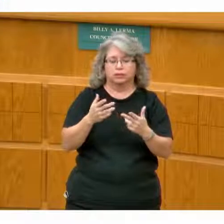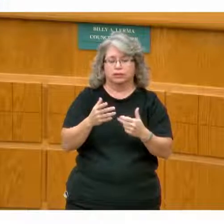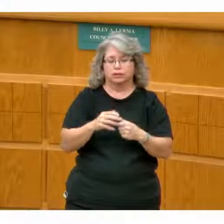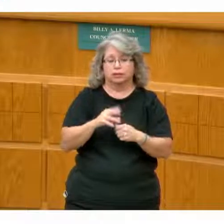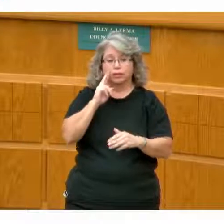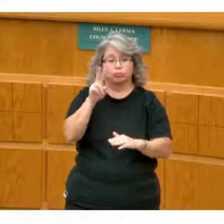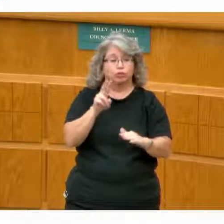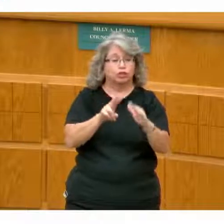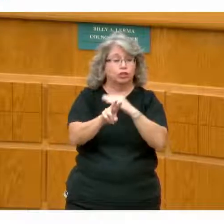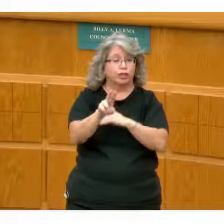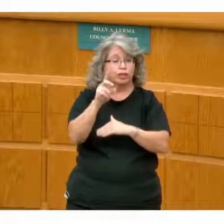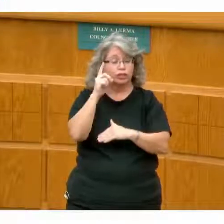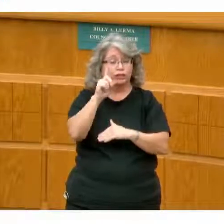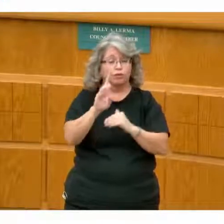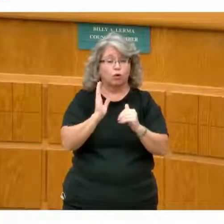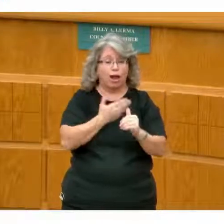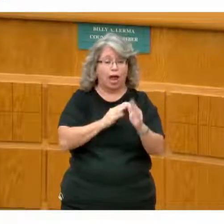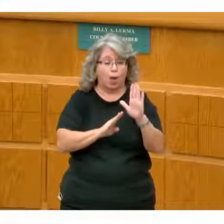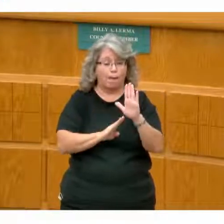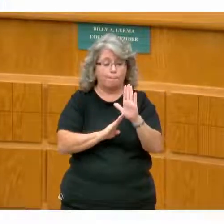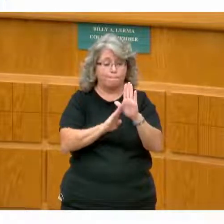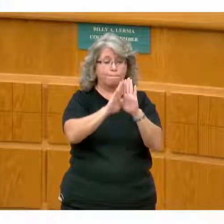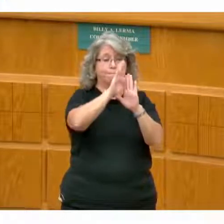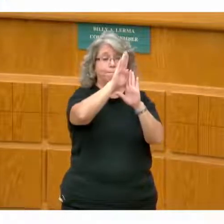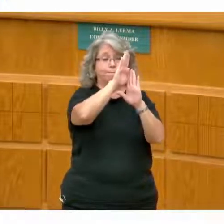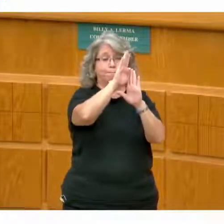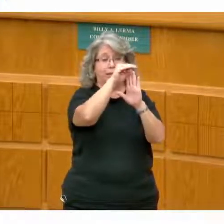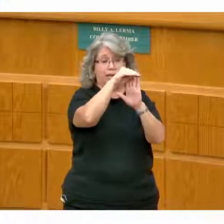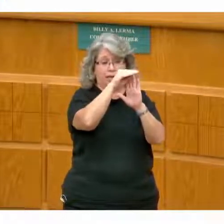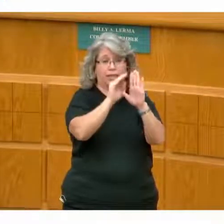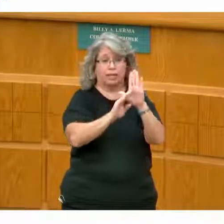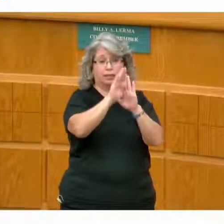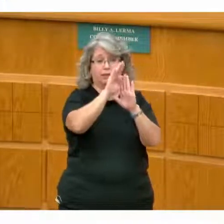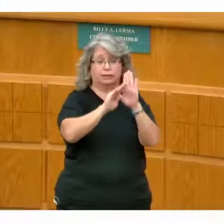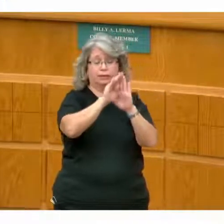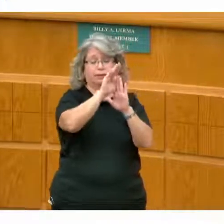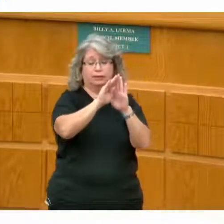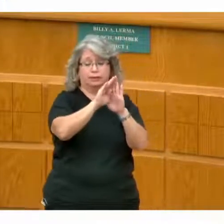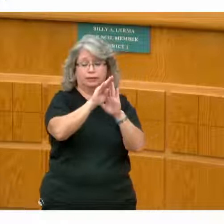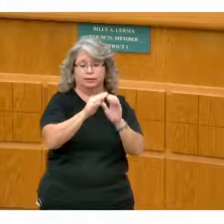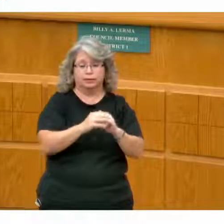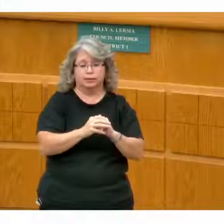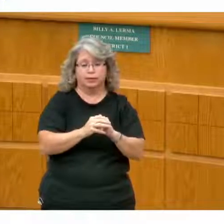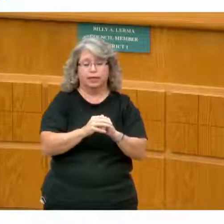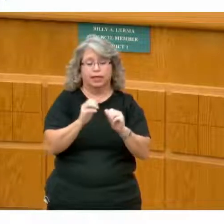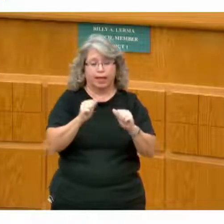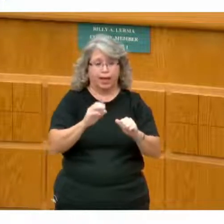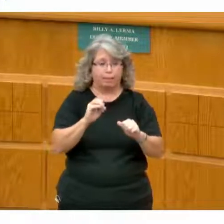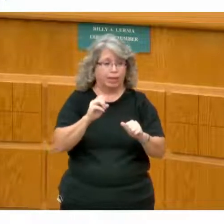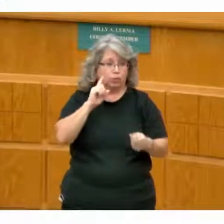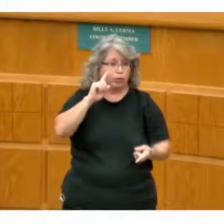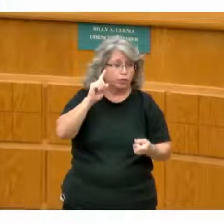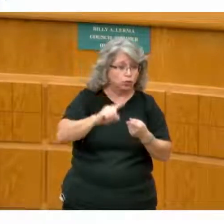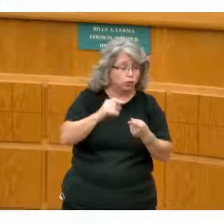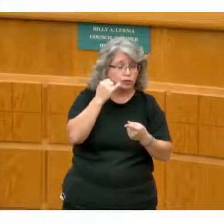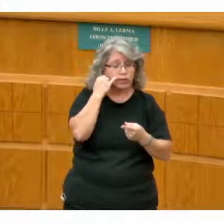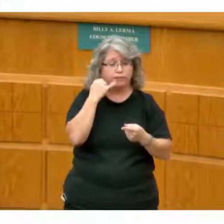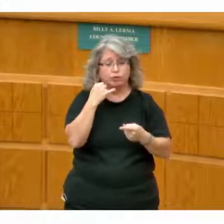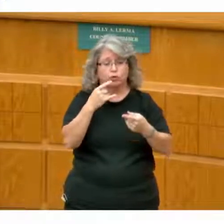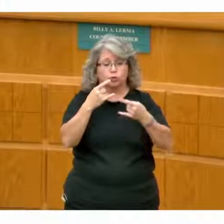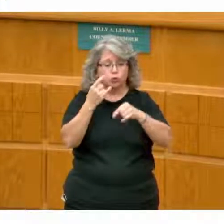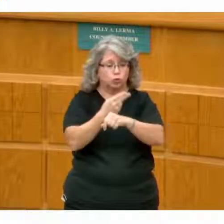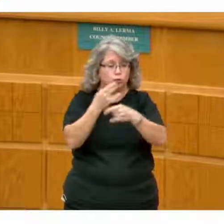Projections for the peak cases and hospitalizations are reduced by masking, by social distancing,